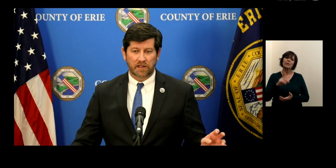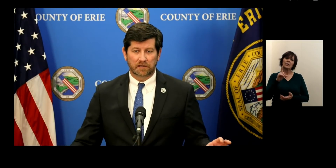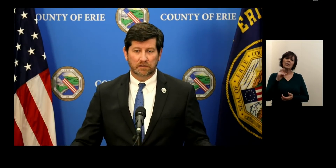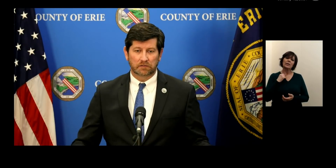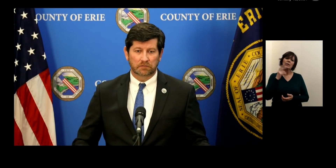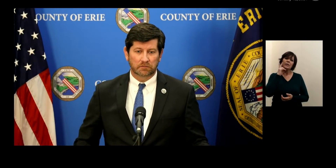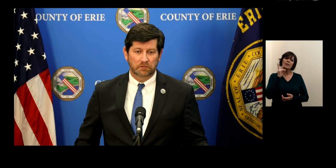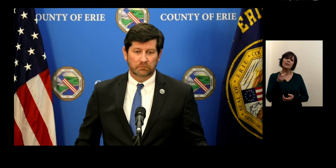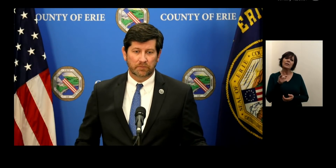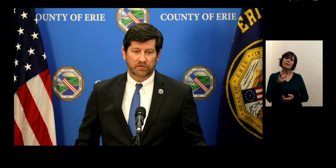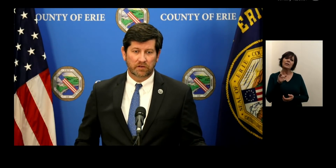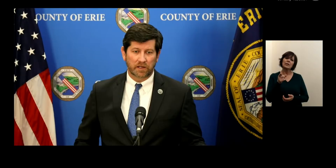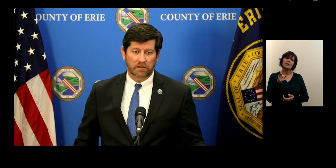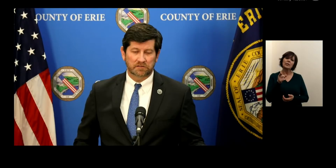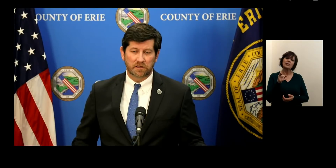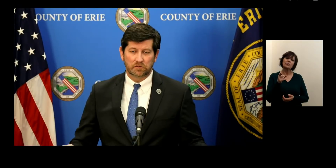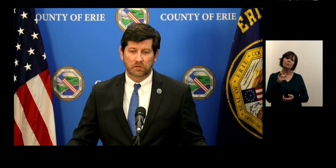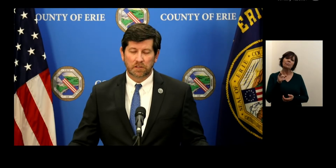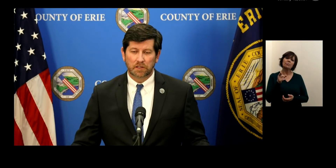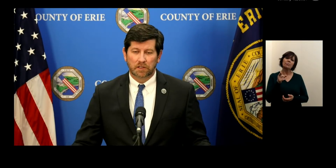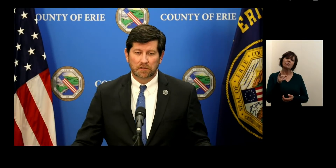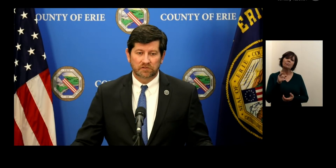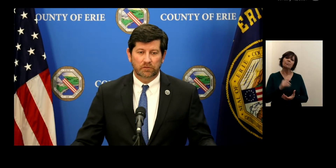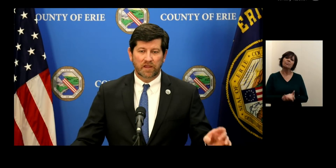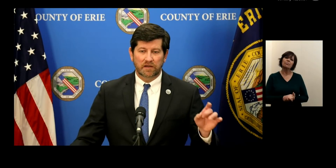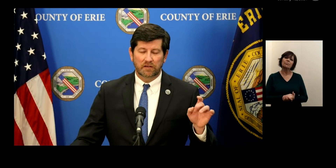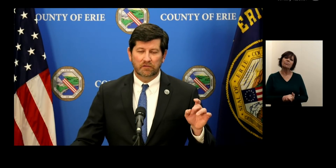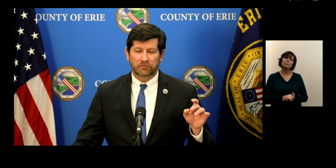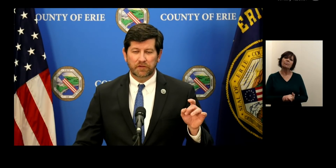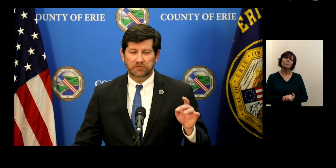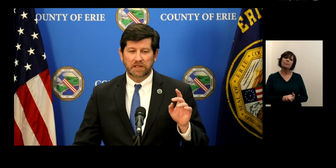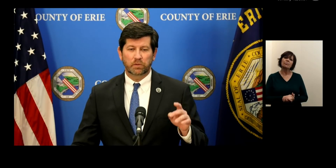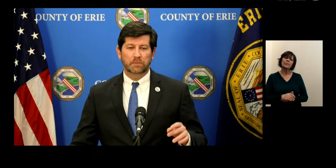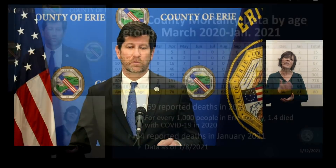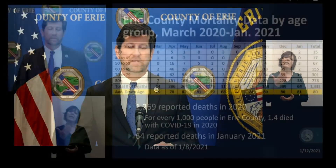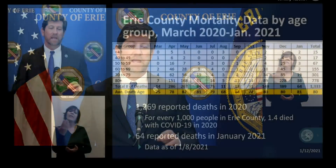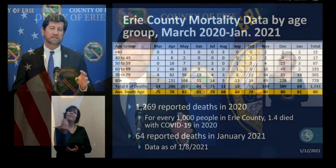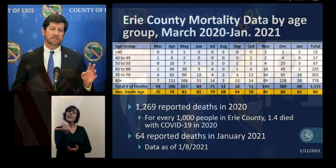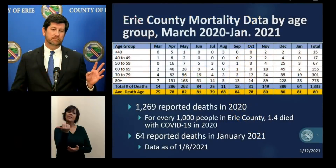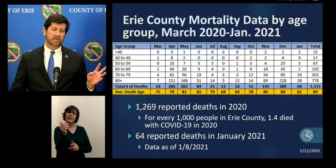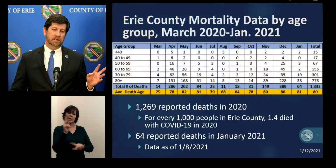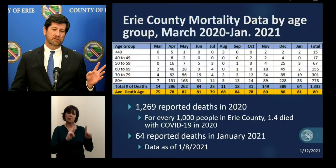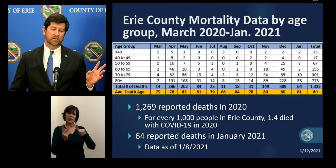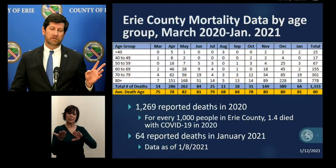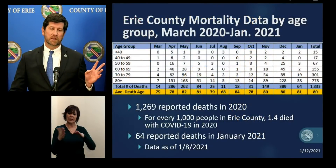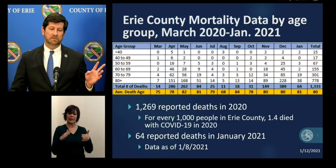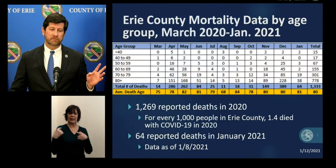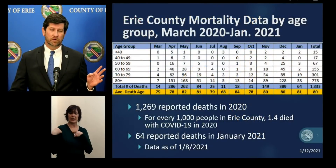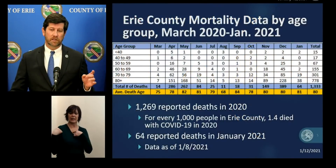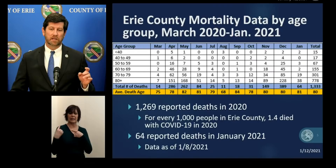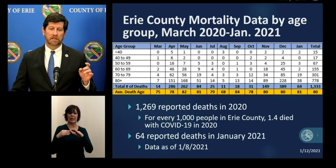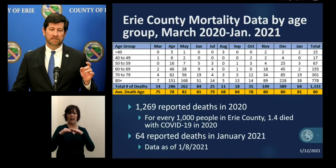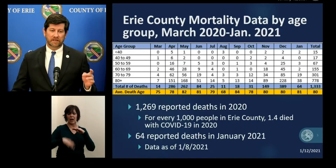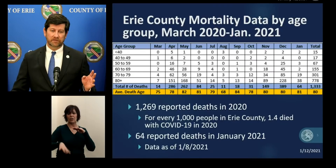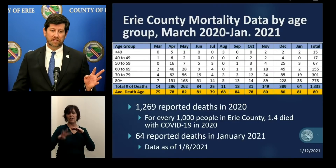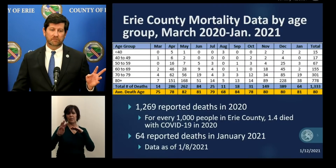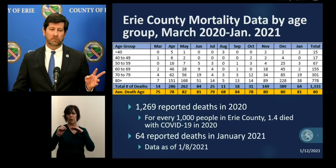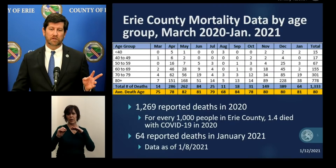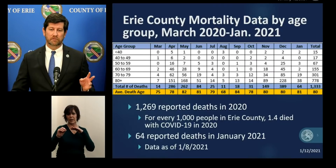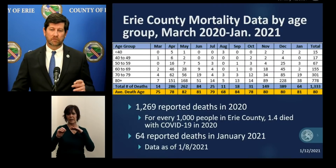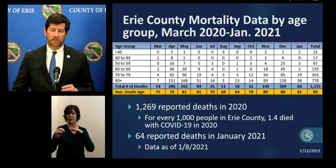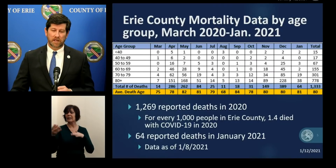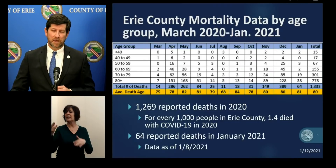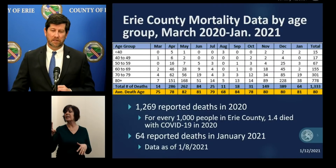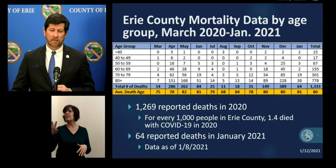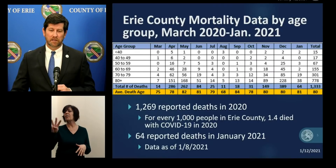mortality data here. Oh, I'm sorry, actually I do. So we've had 15 people die since the beginning of under the age of 40, 17